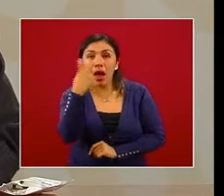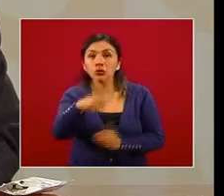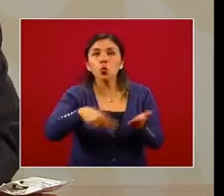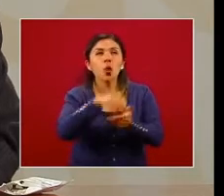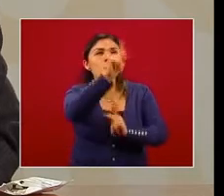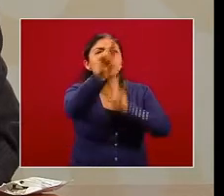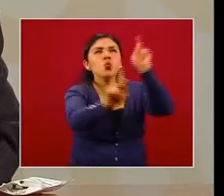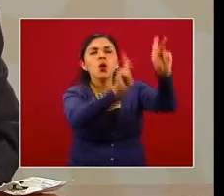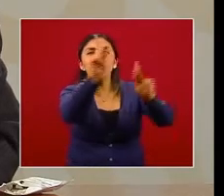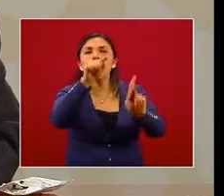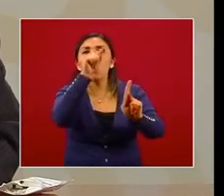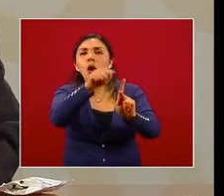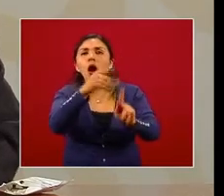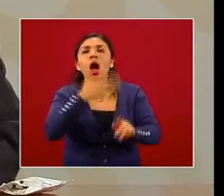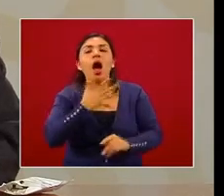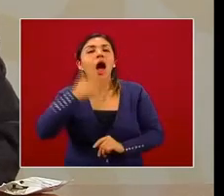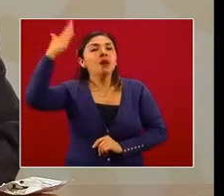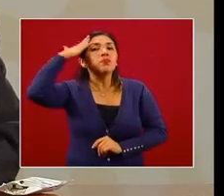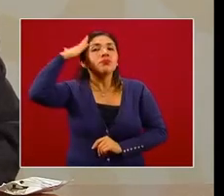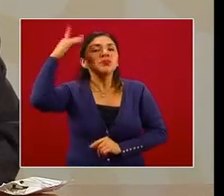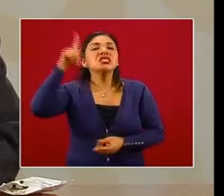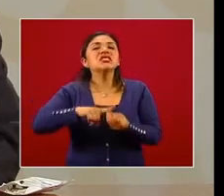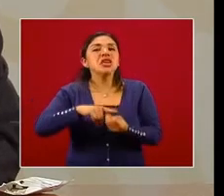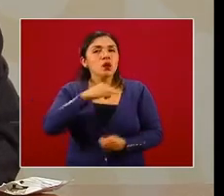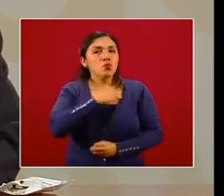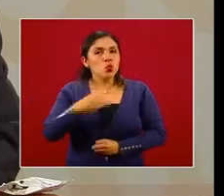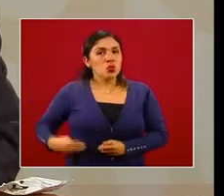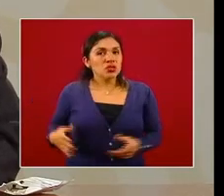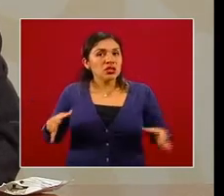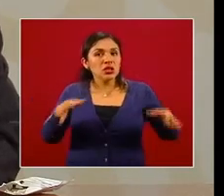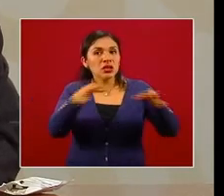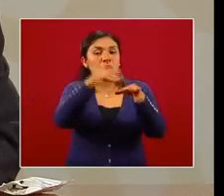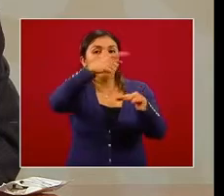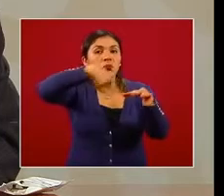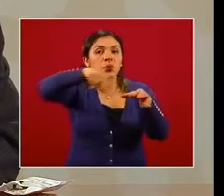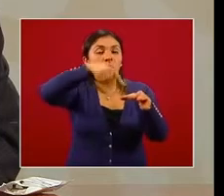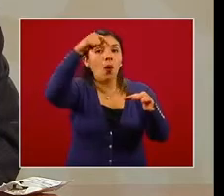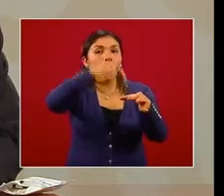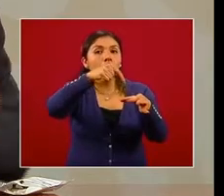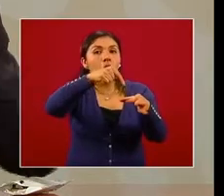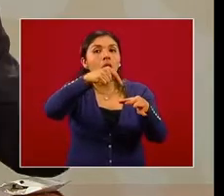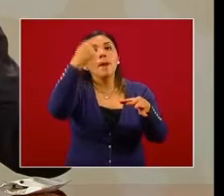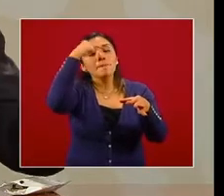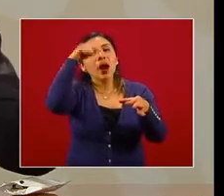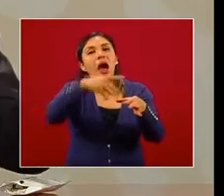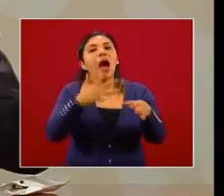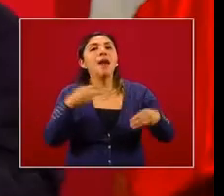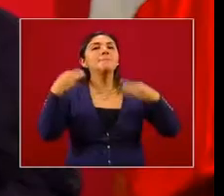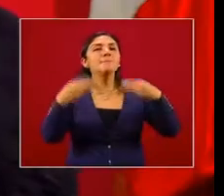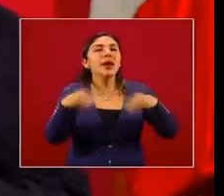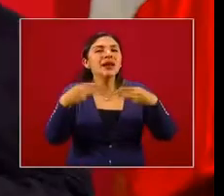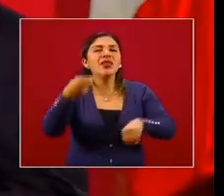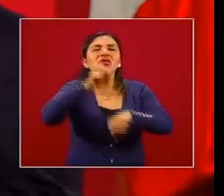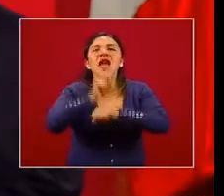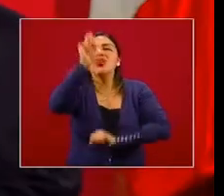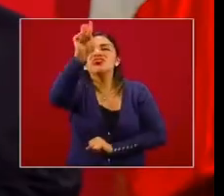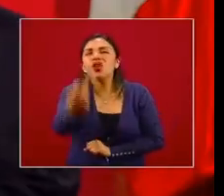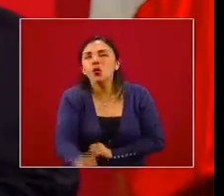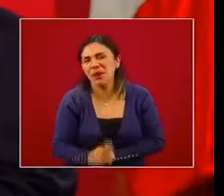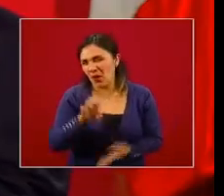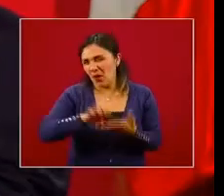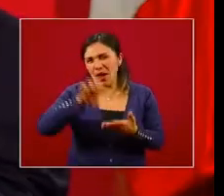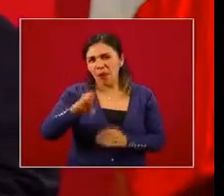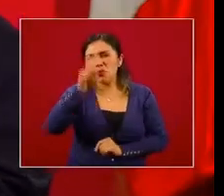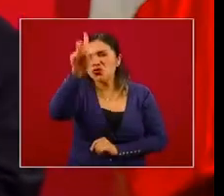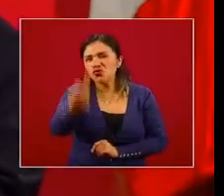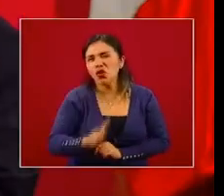that are moving to these rural areas, but we normally at these places have a municipal head where we have, for